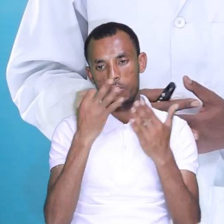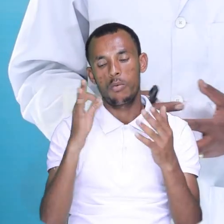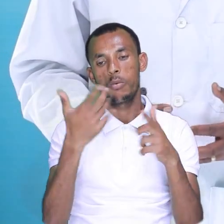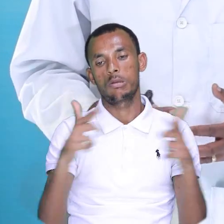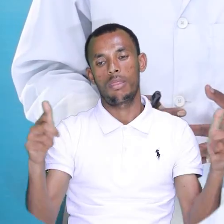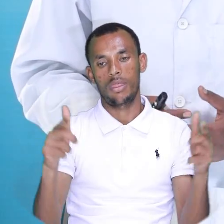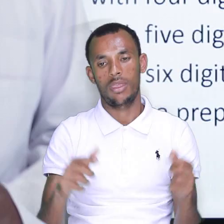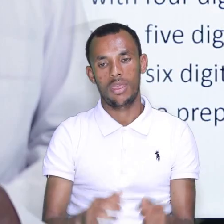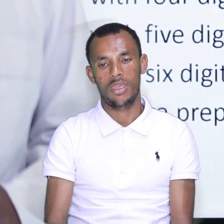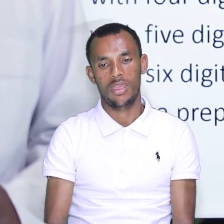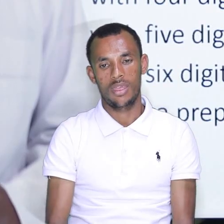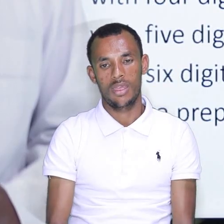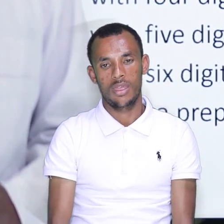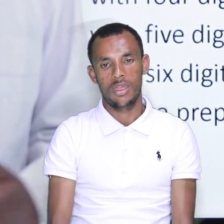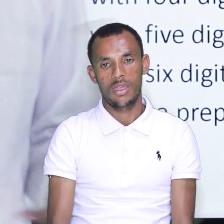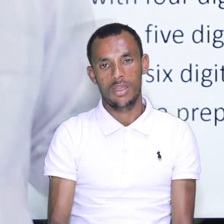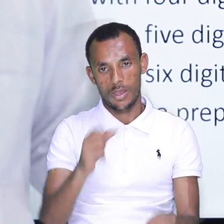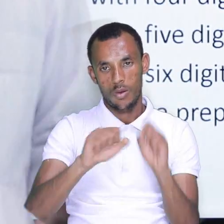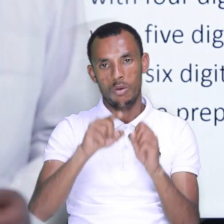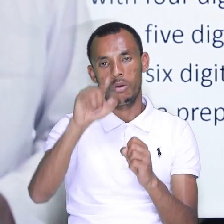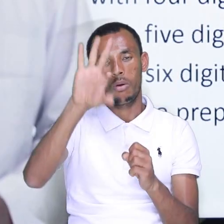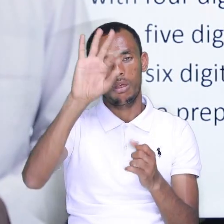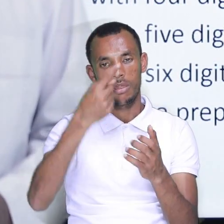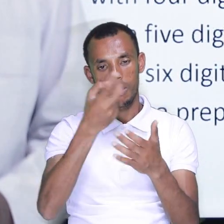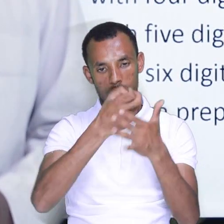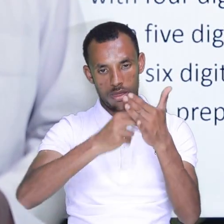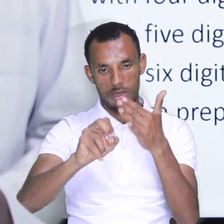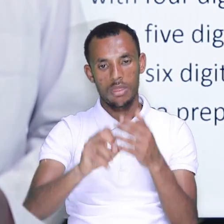possibility set it will be. So we will get a result.